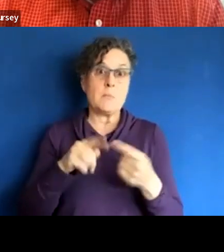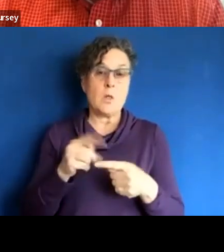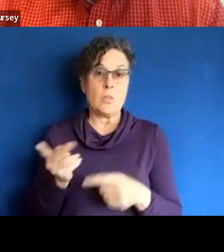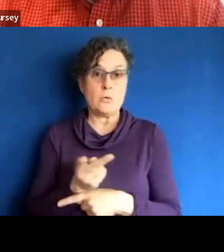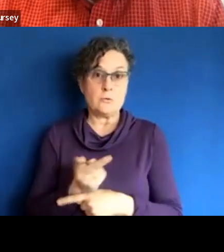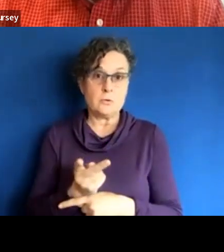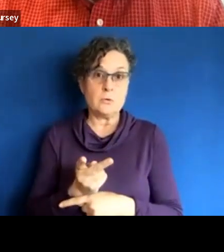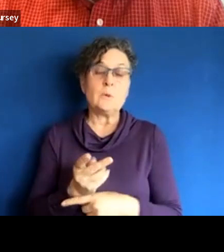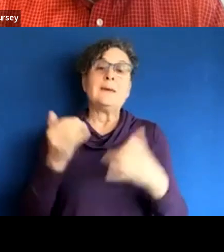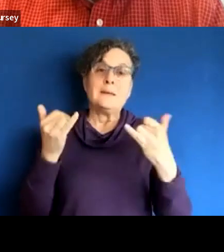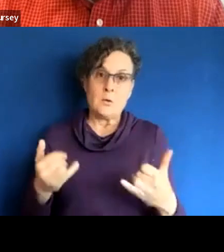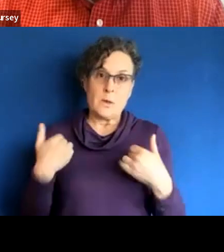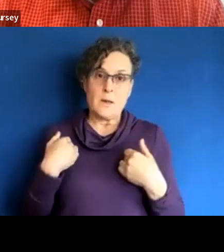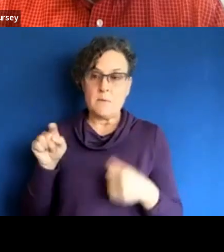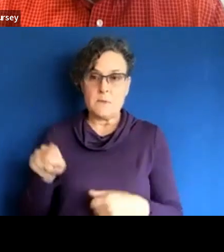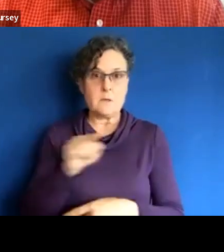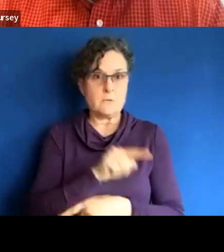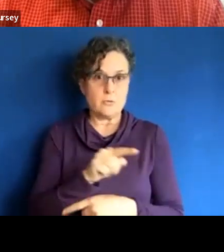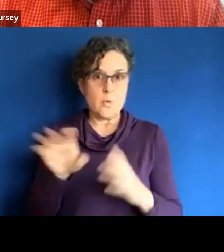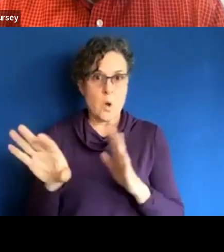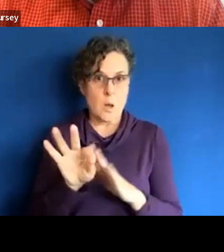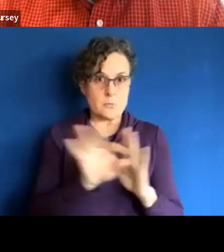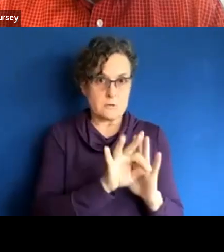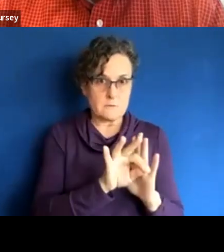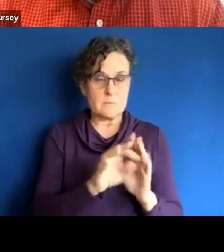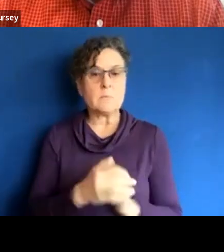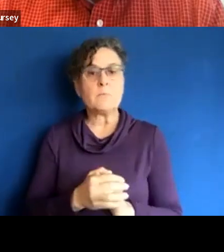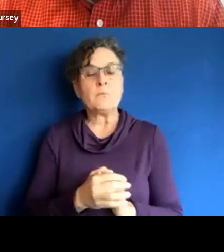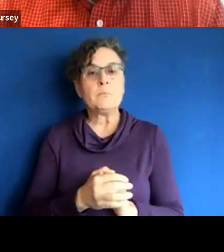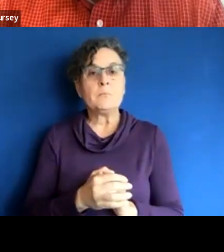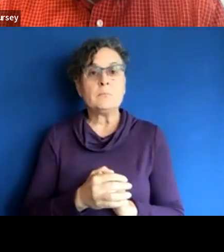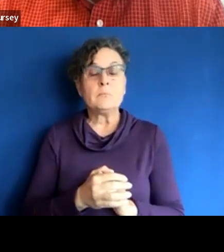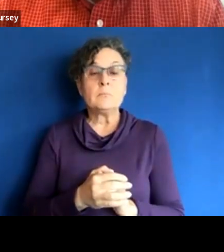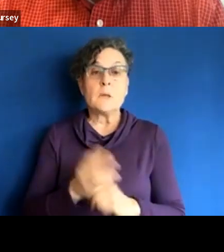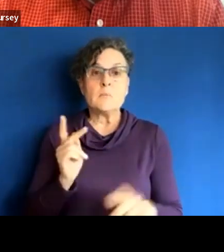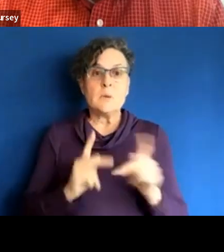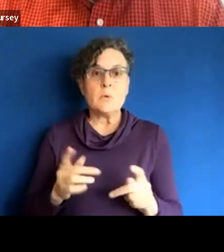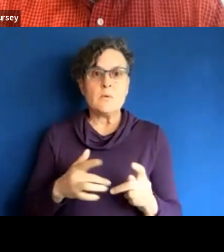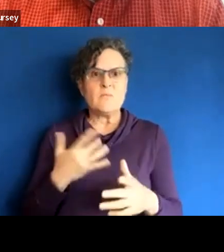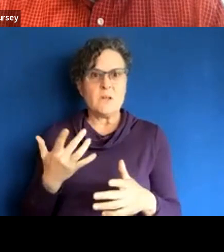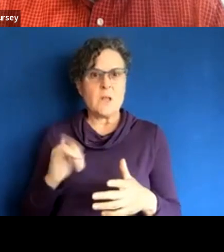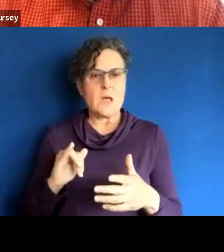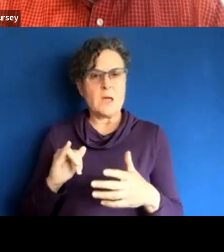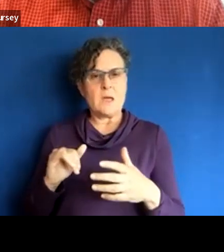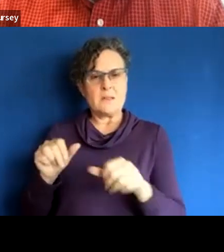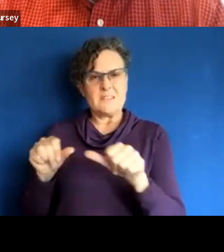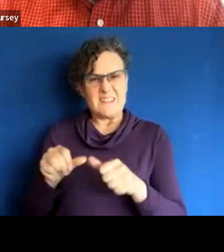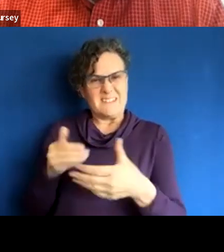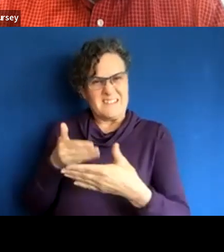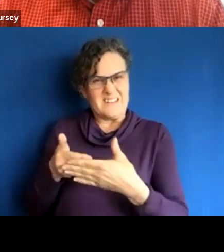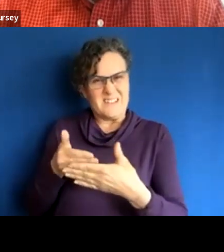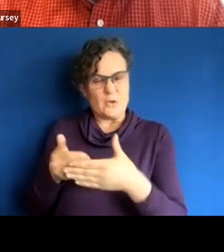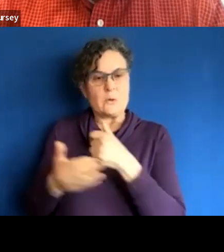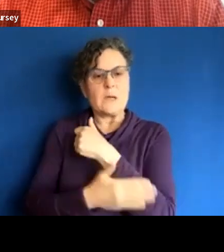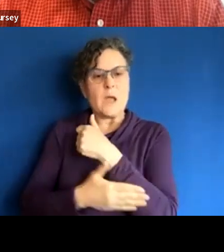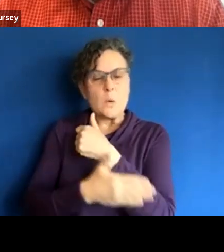us. There's also some of us who feel that you know, it's a site right next to the county offices, and it